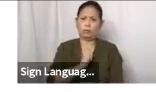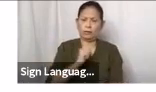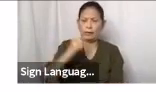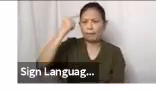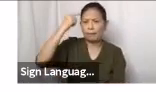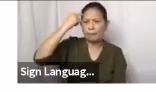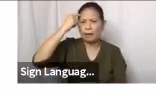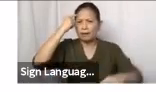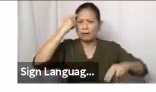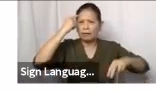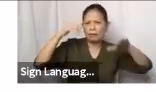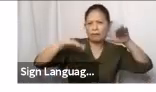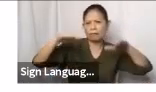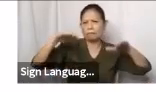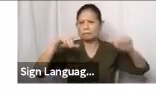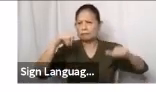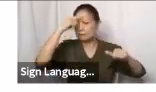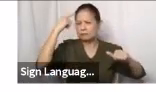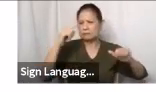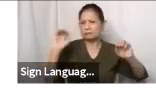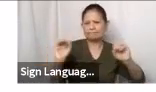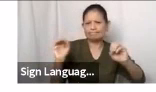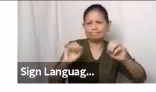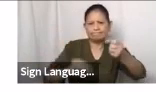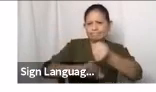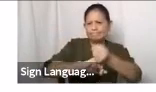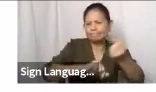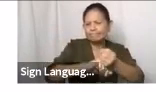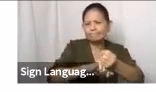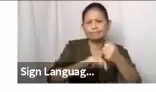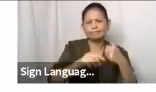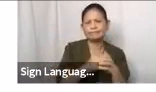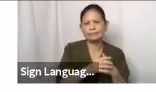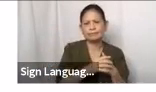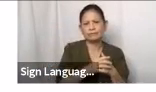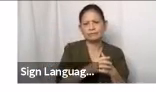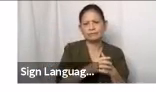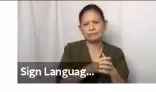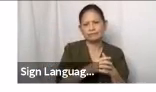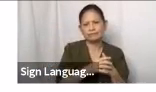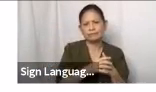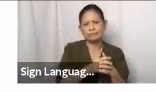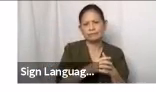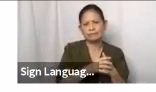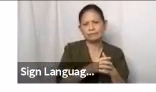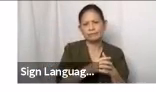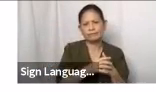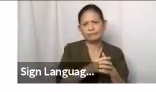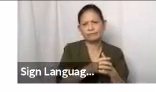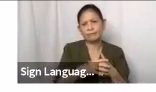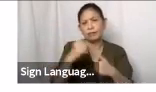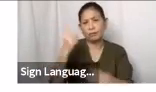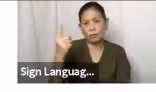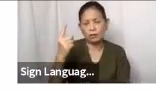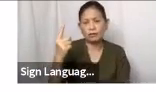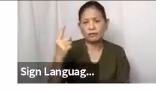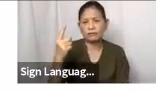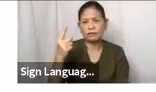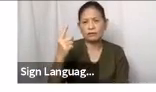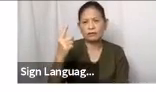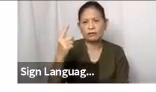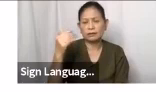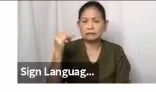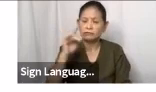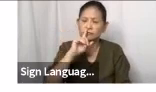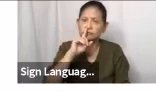They have no support. So that's why they were, one of them was considering a